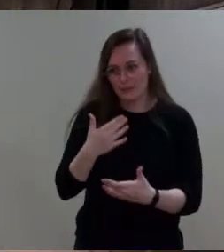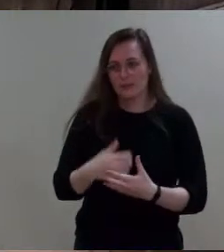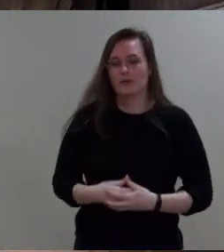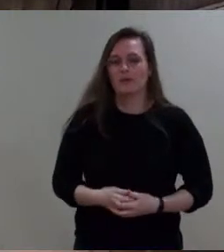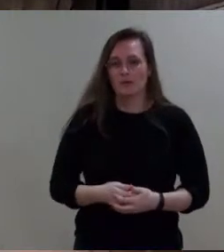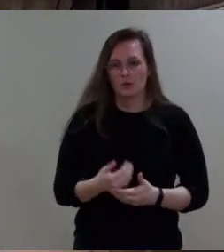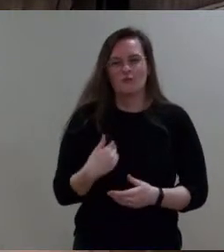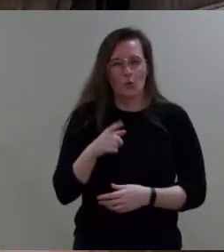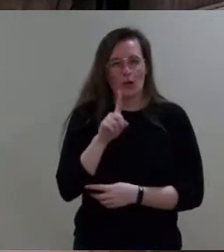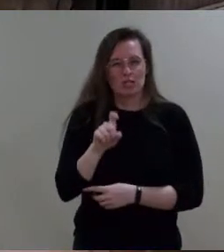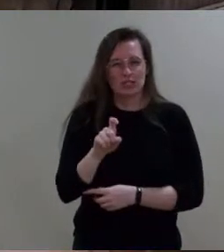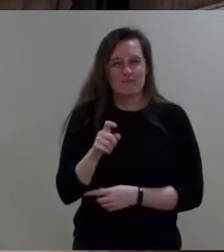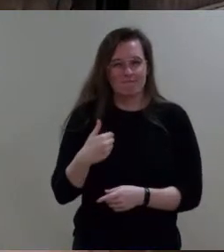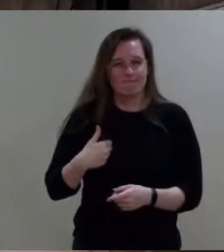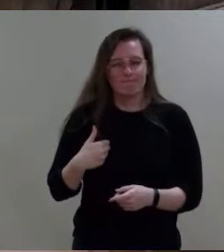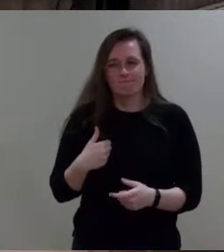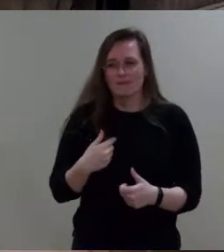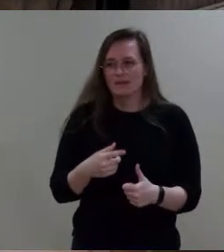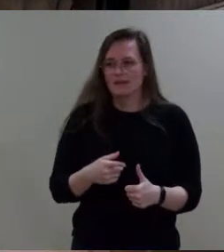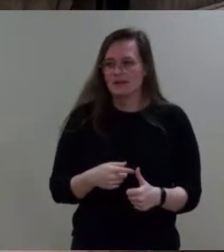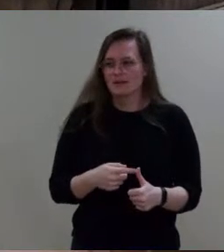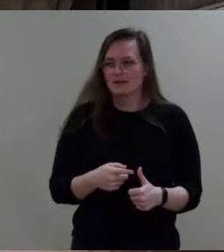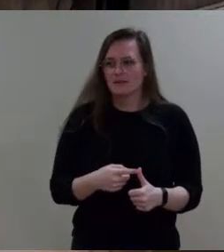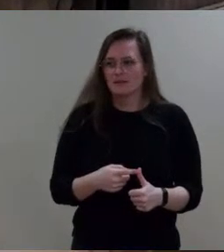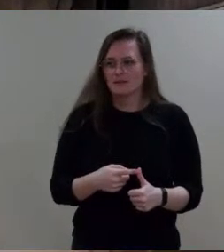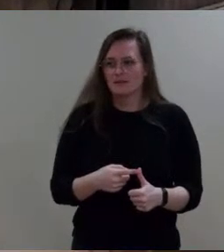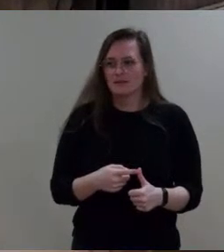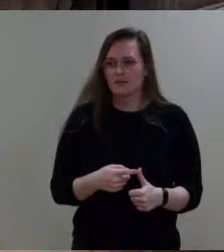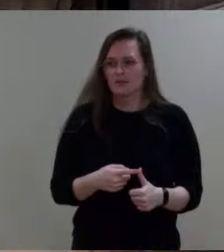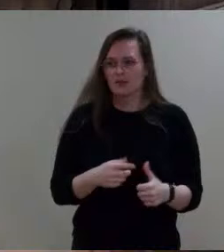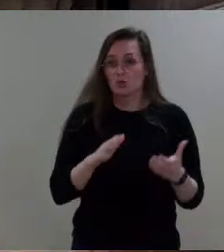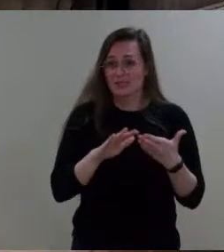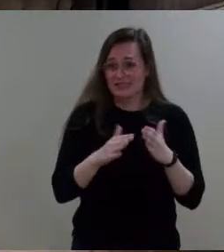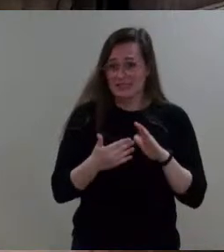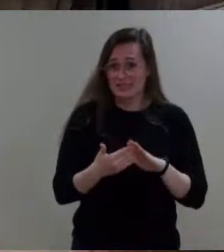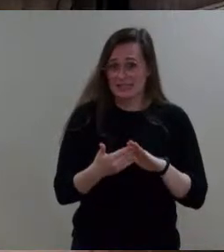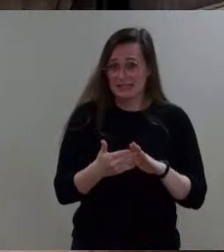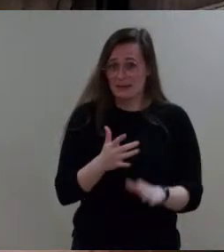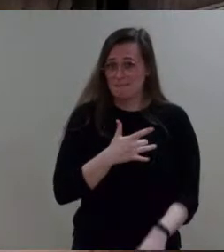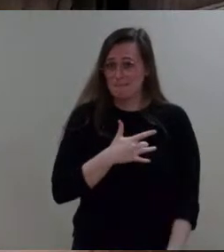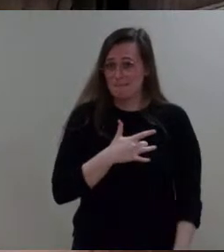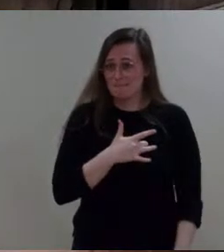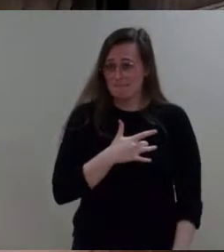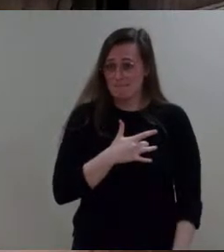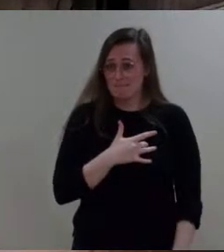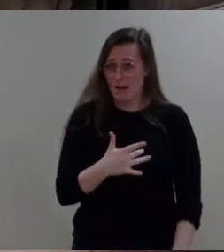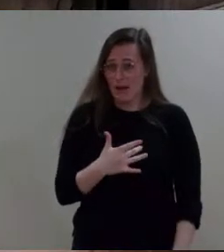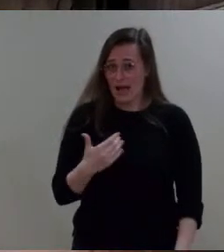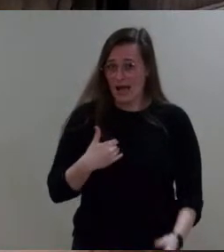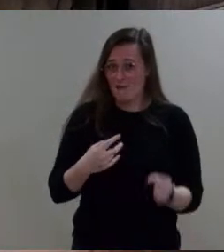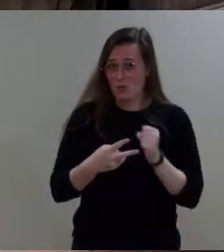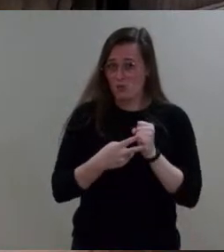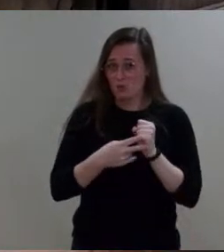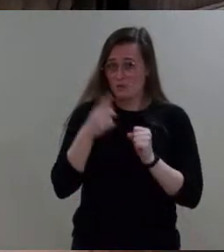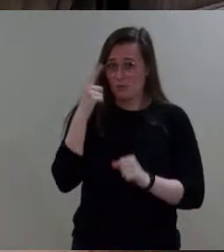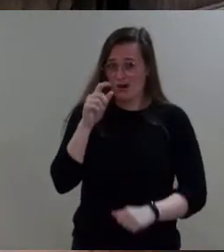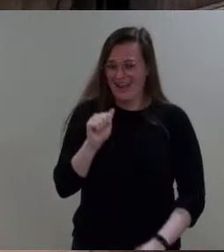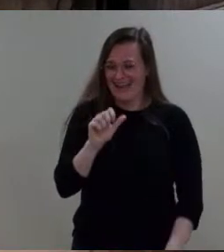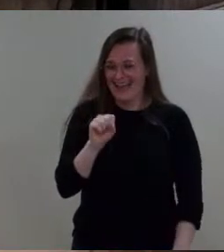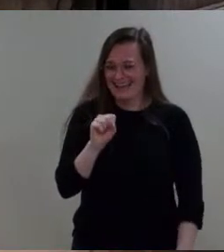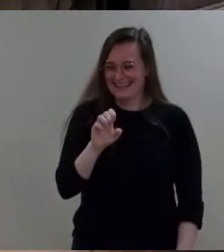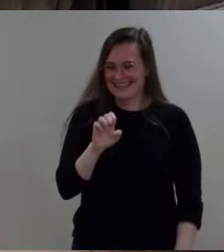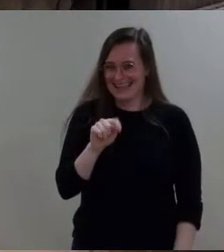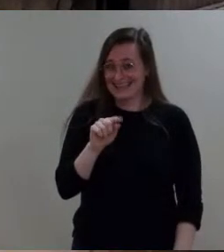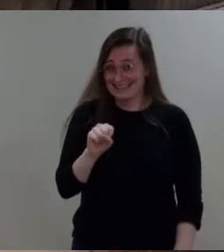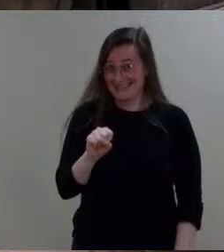questions. Is it not common practice for municipalities to have reserves for their assets, whether they be below ground,